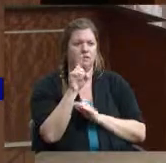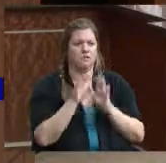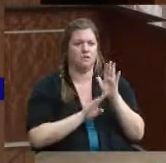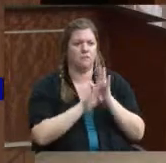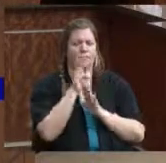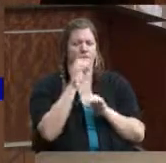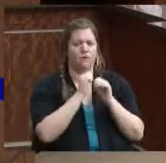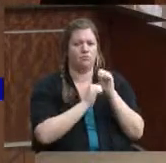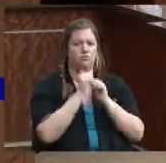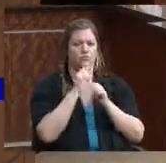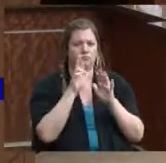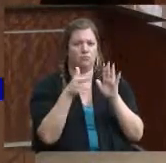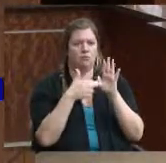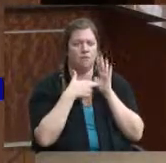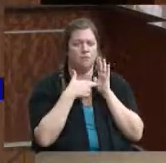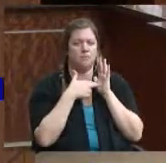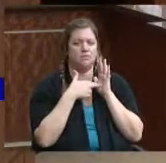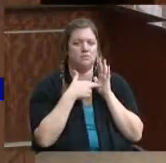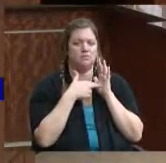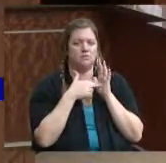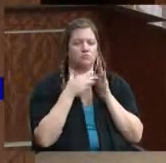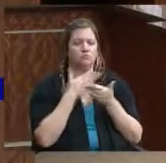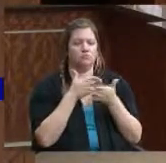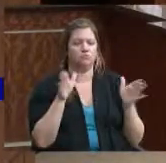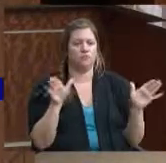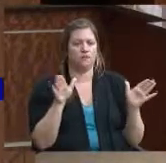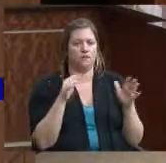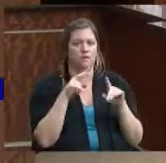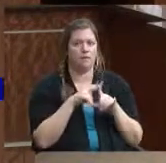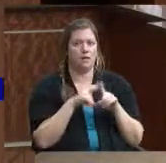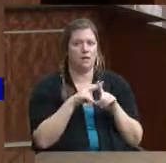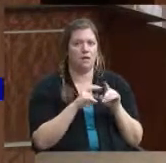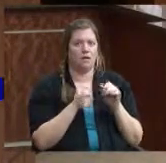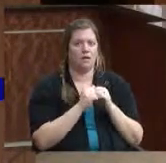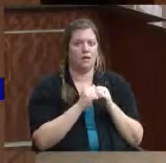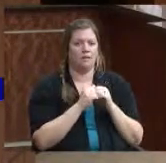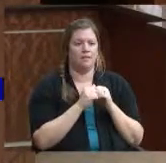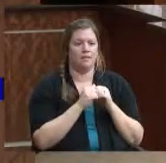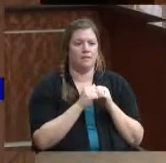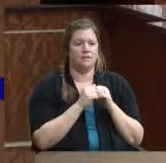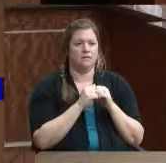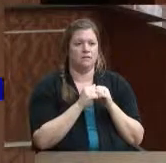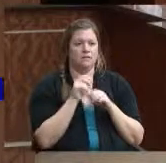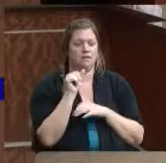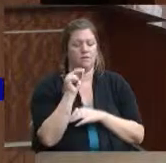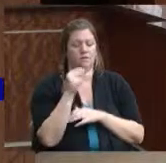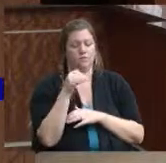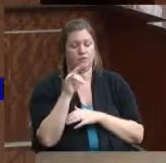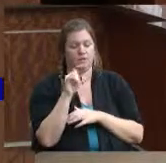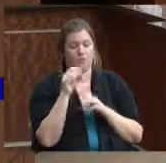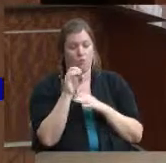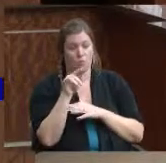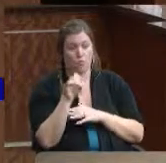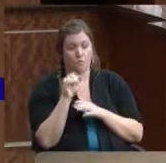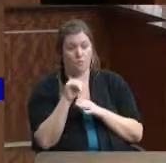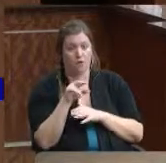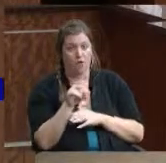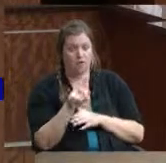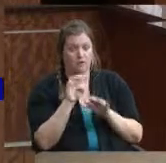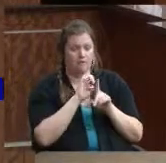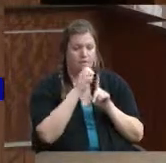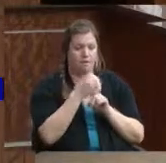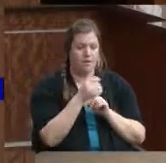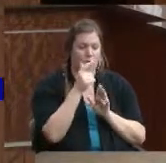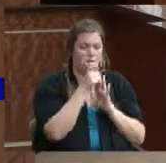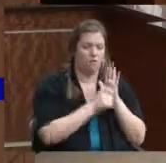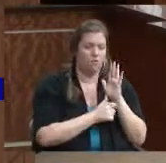Development Construction Requirements, generally to comply with the Annotated Code of Maryland, Environmental